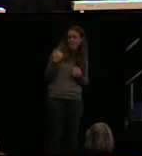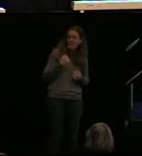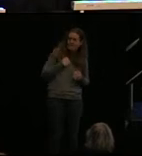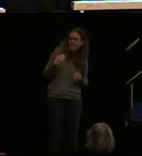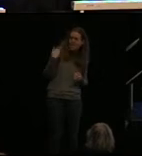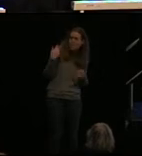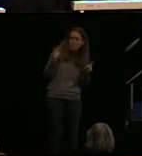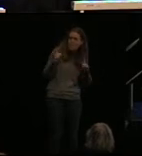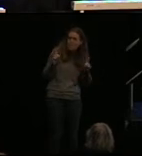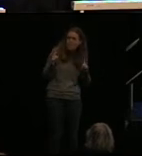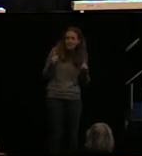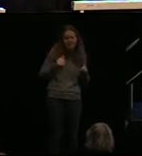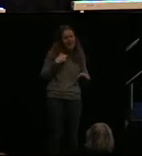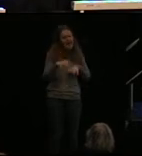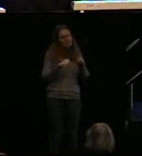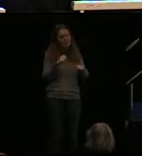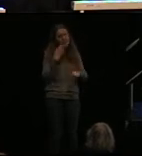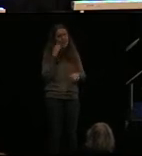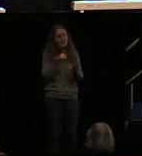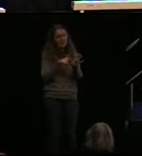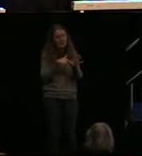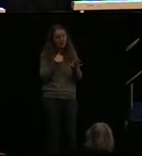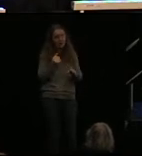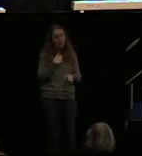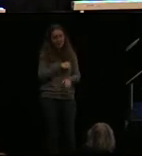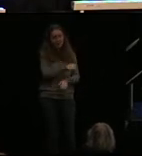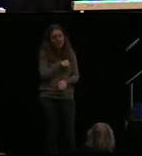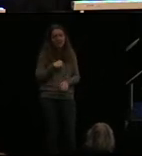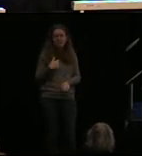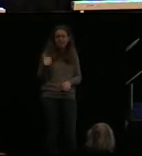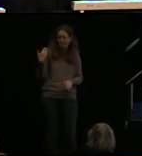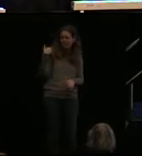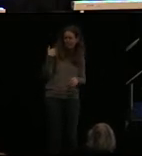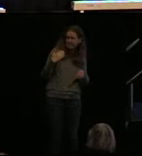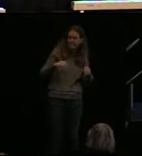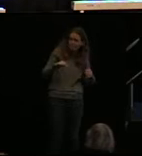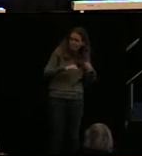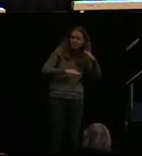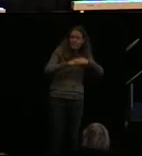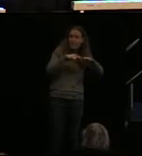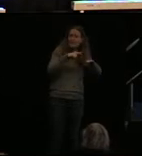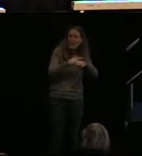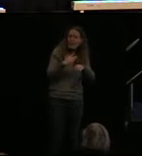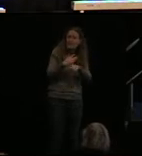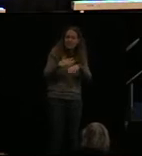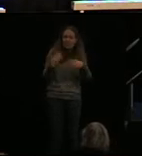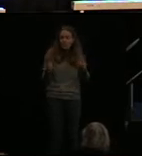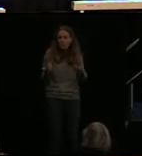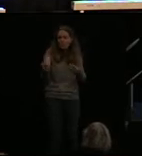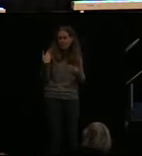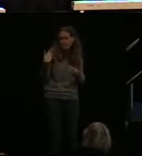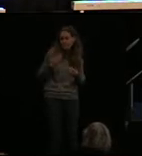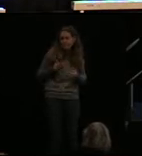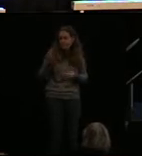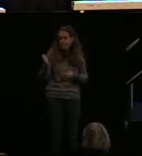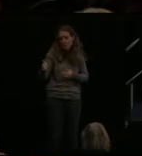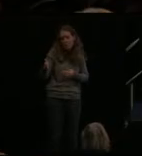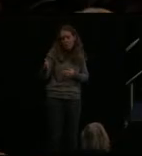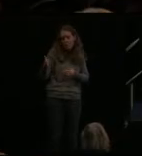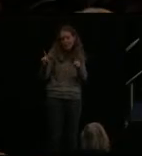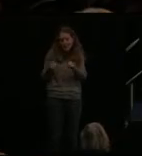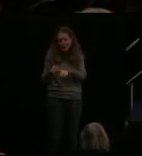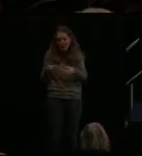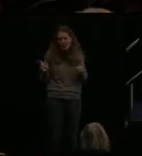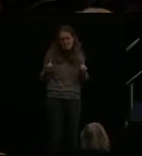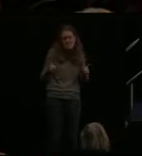called to? I struggled with that as a young Christian. Am I called to be a full-time missionary? Am I called to go to India? And sometimes,